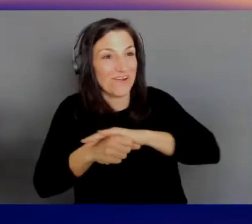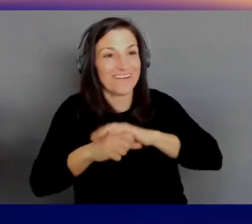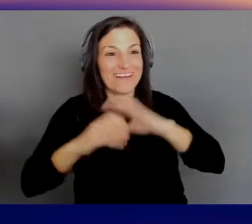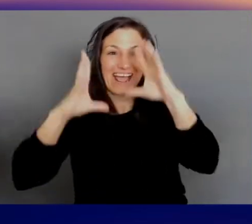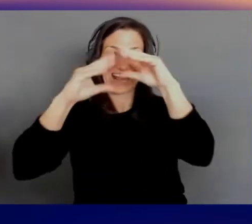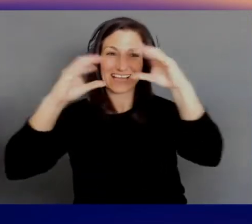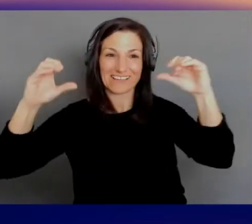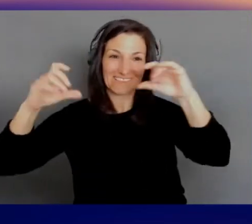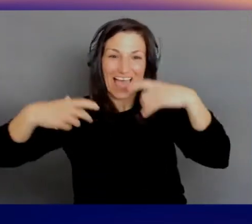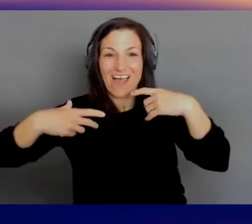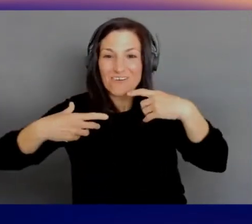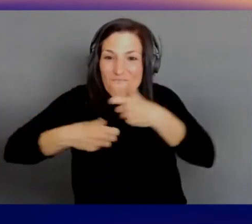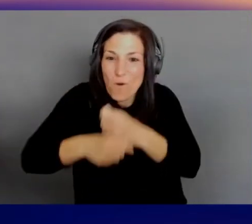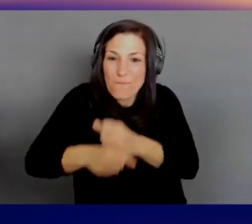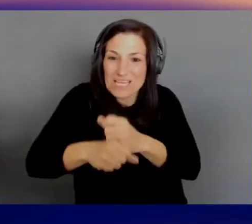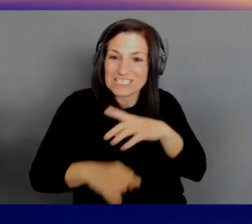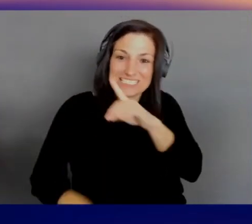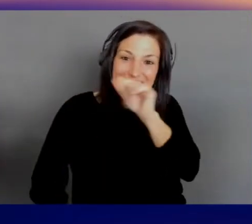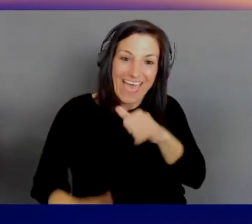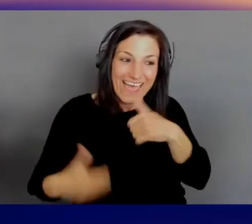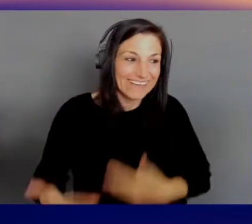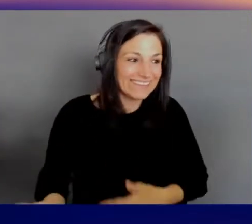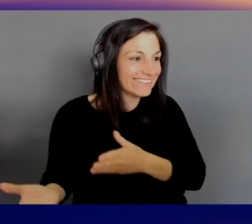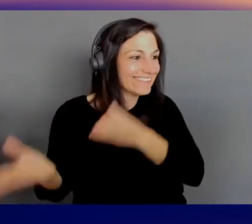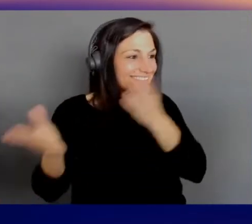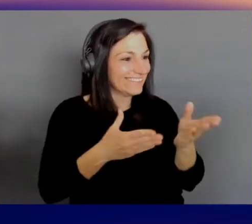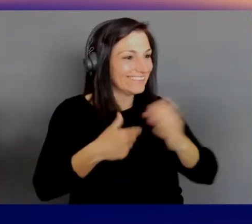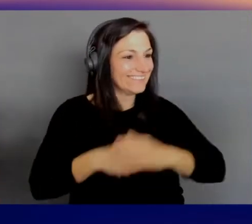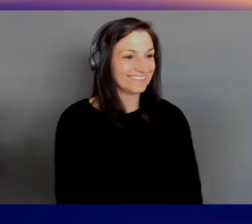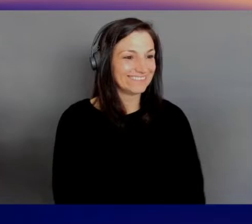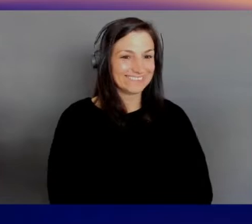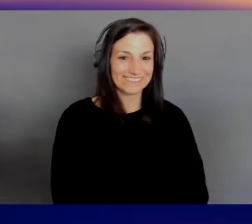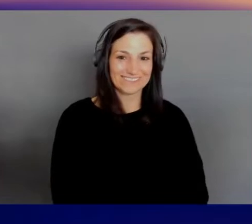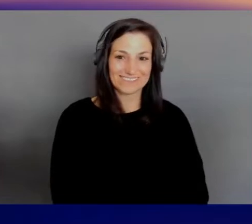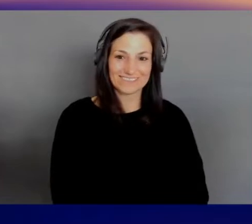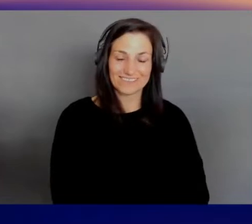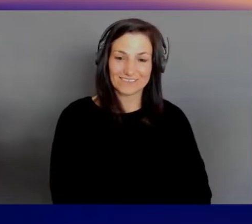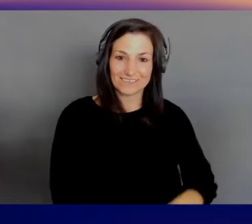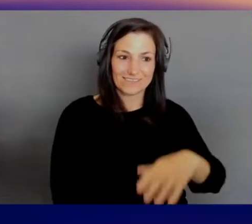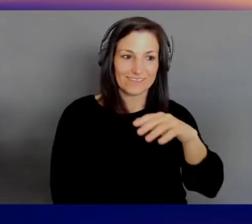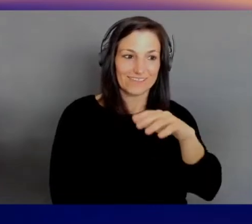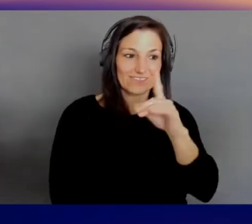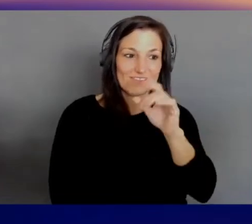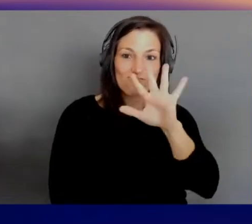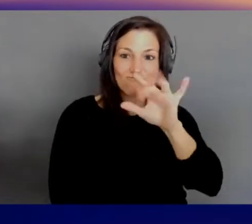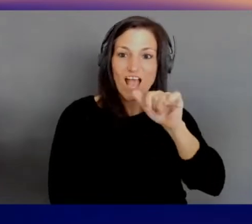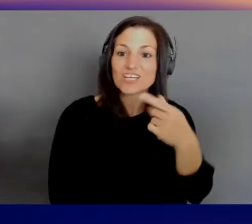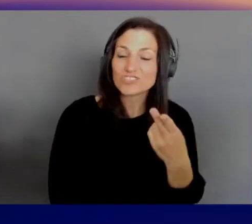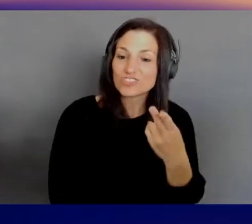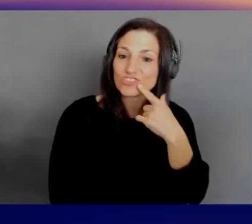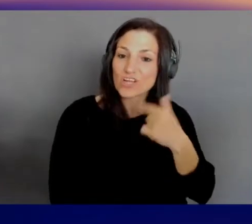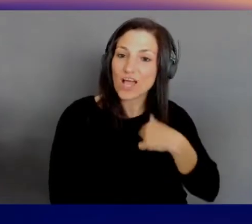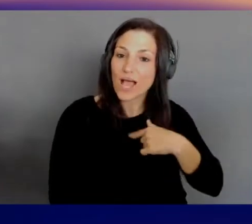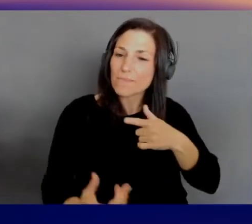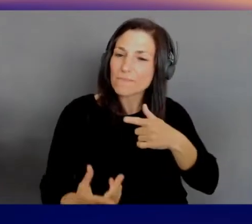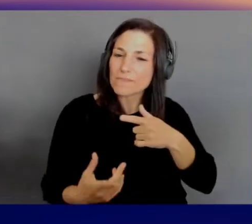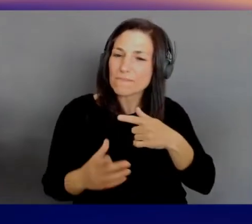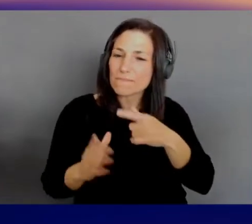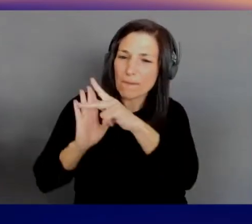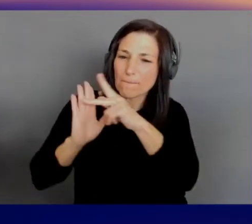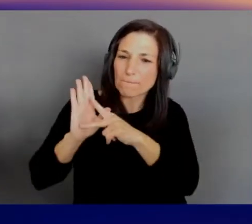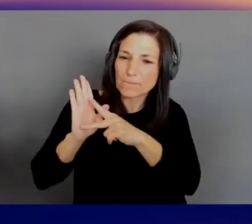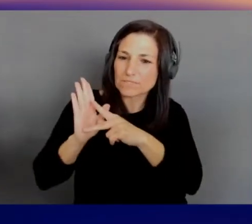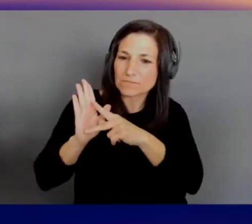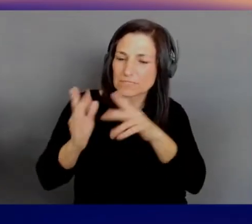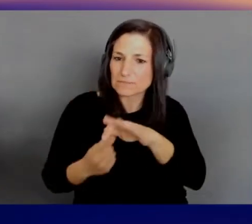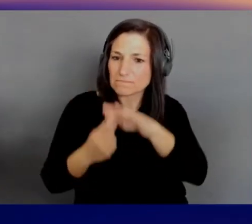Niraj too at the end. Tell us. Hello everyone, my name is Dhiraj Mahapatra, and I'm the Principal Serverless Specialist SA. Happy to be here, happy